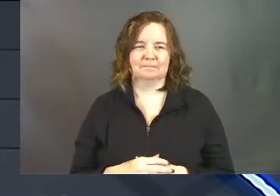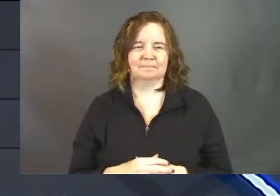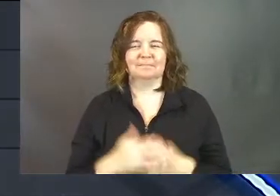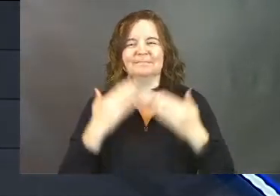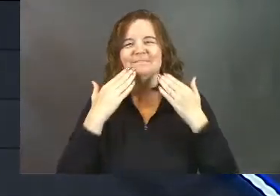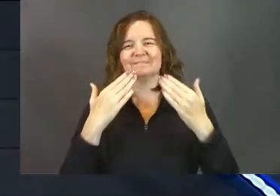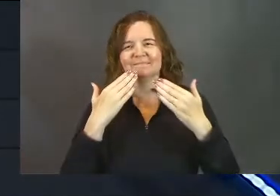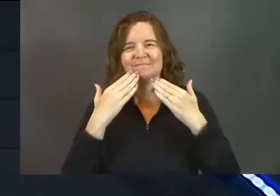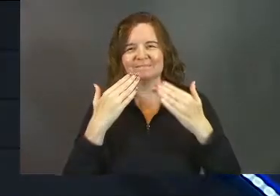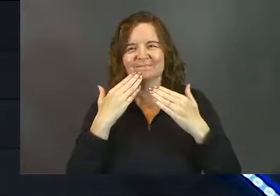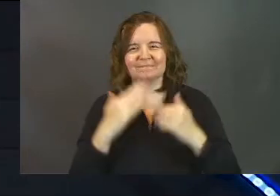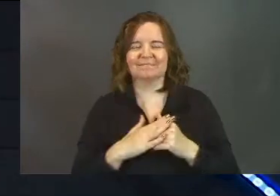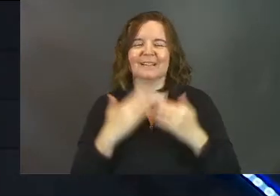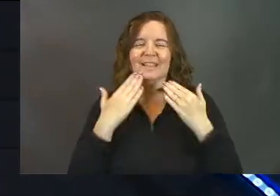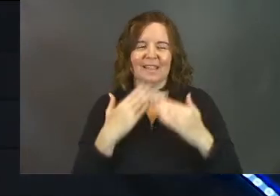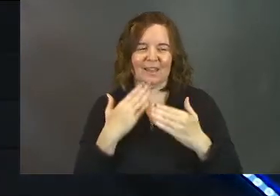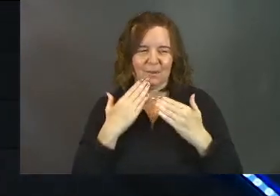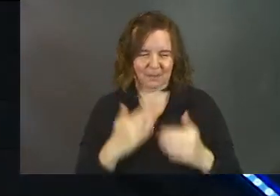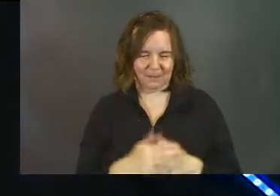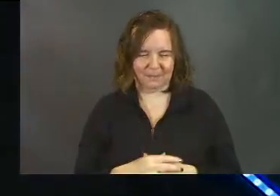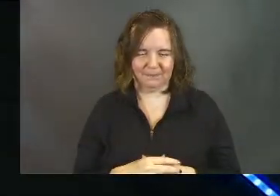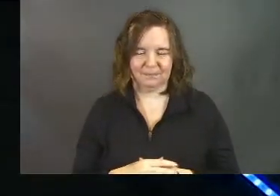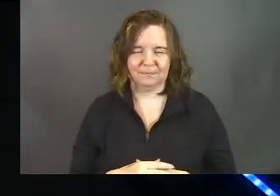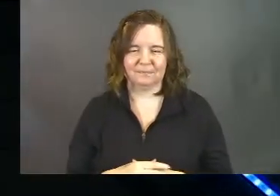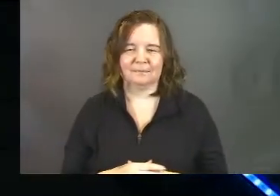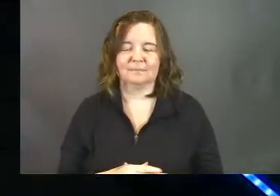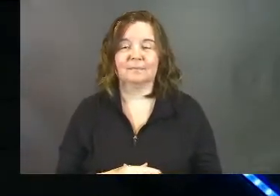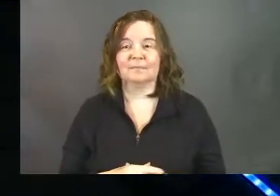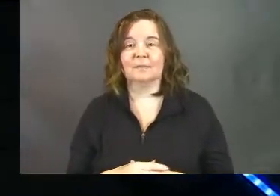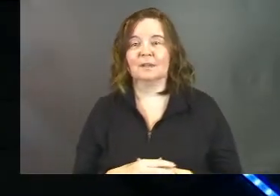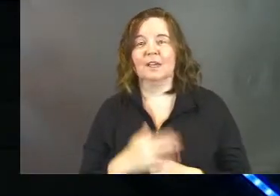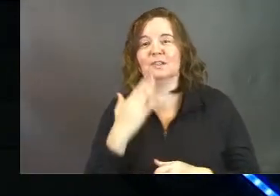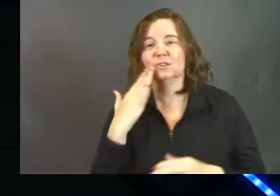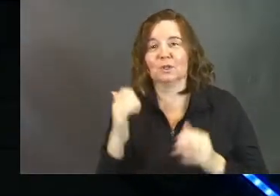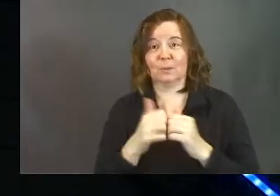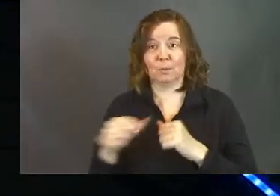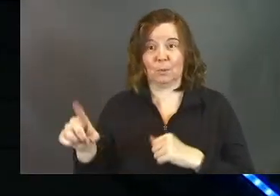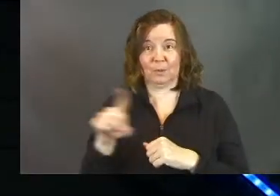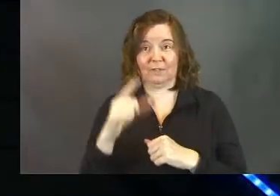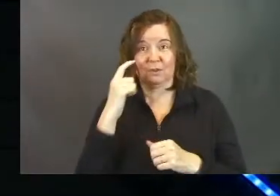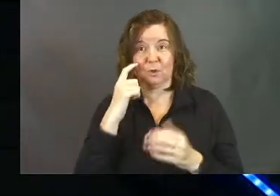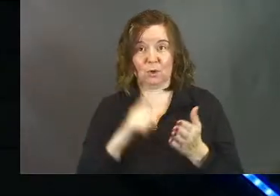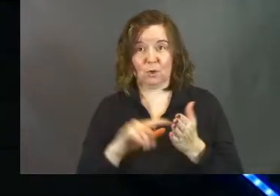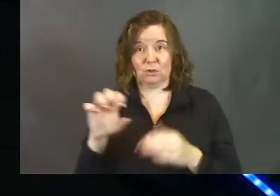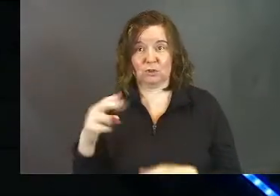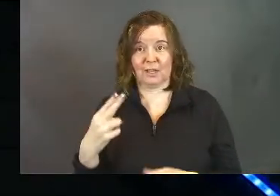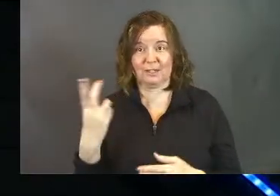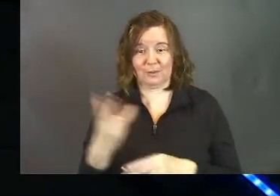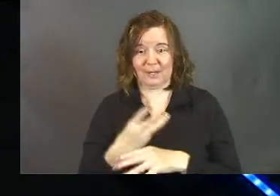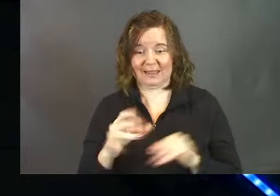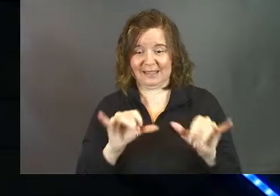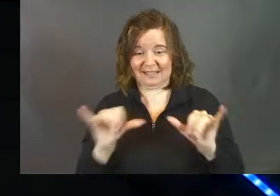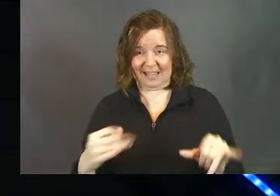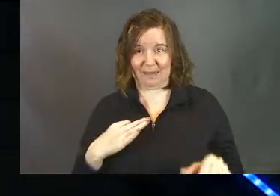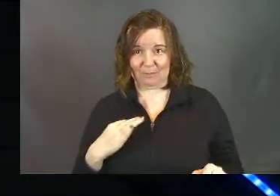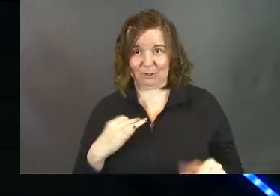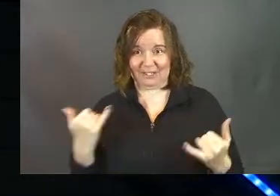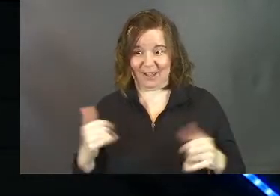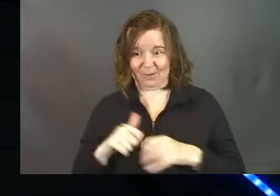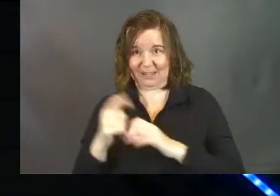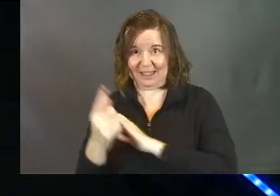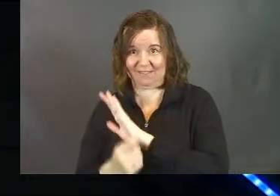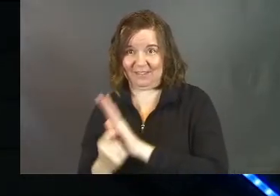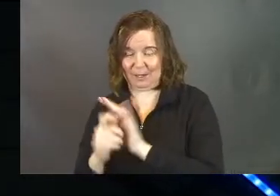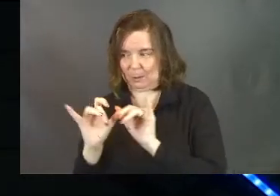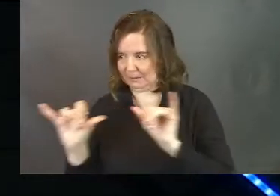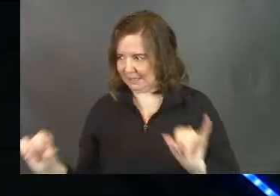Thank you. Thank you, thank you, thank you. So good to be with you guys. If you notice, Josh is wearing the same shirt right now that he was in the